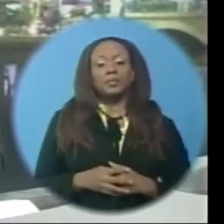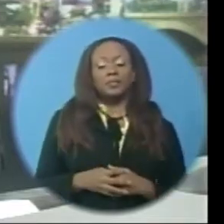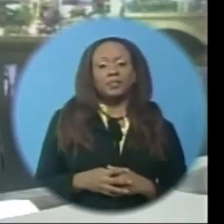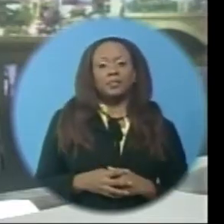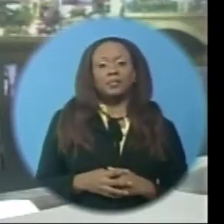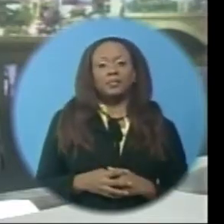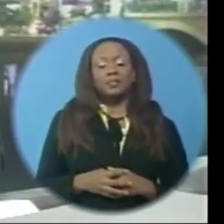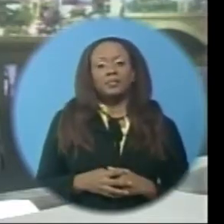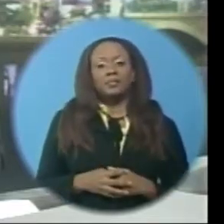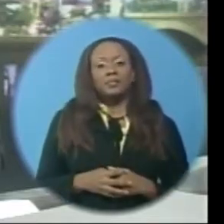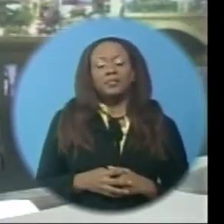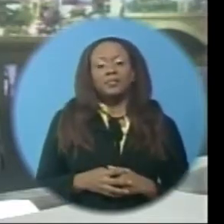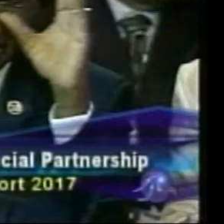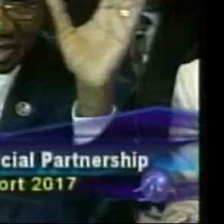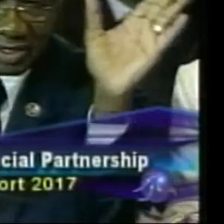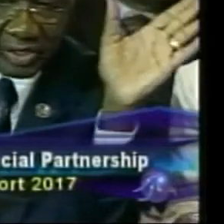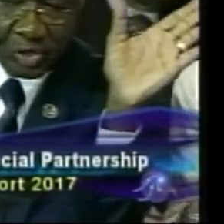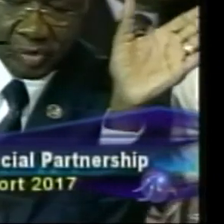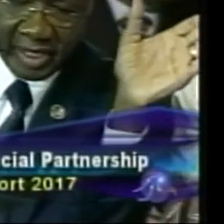reviewed.